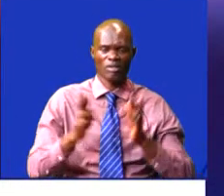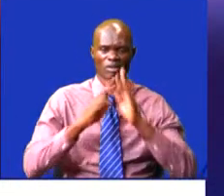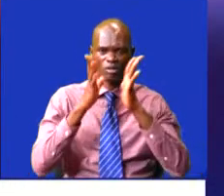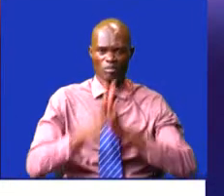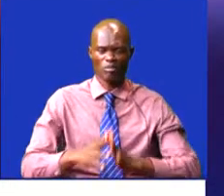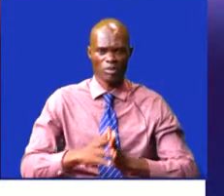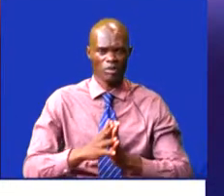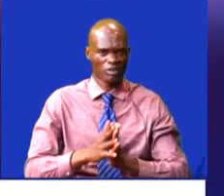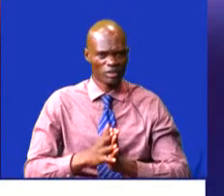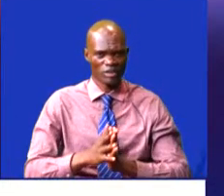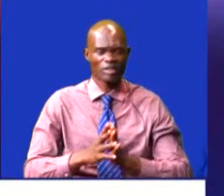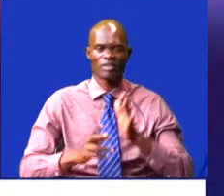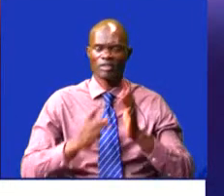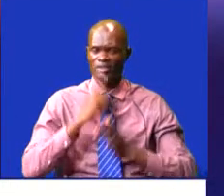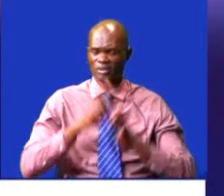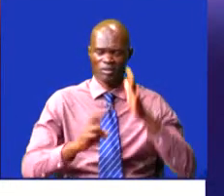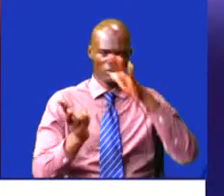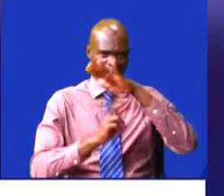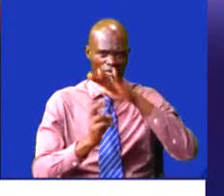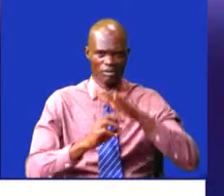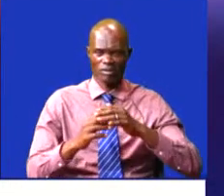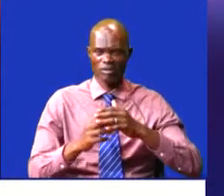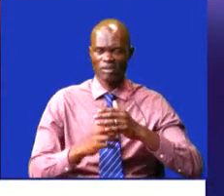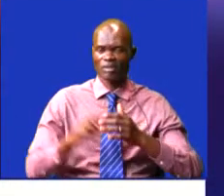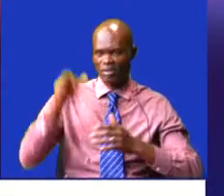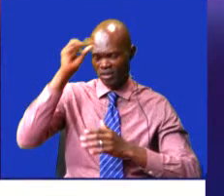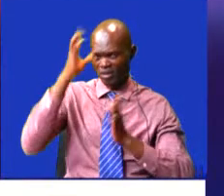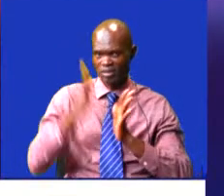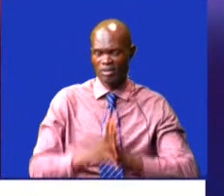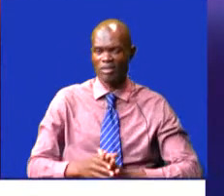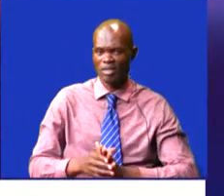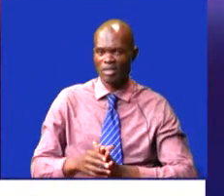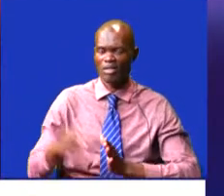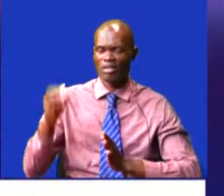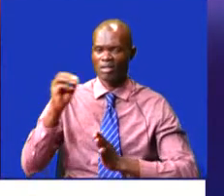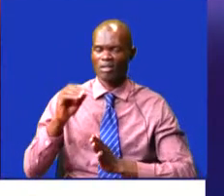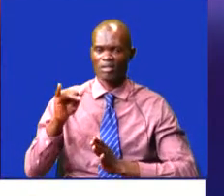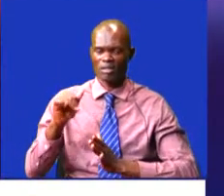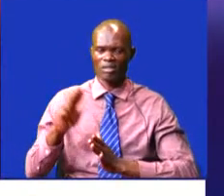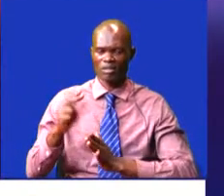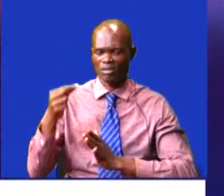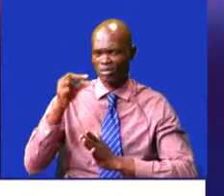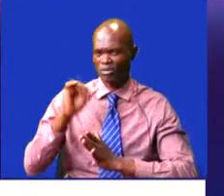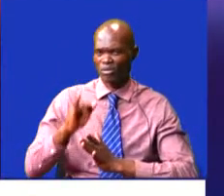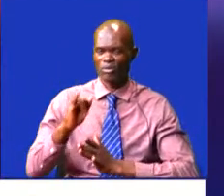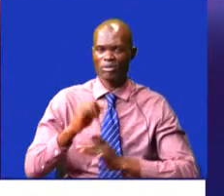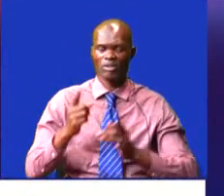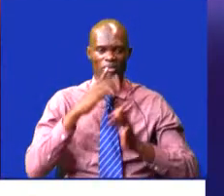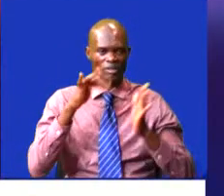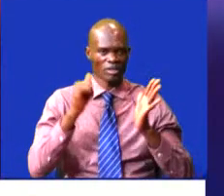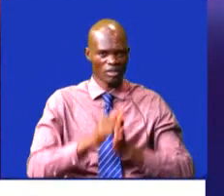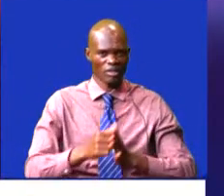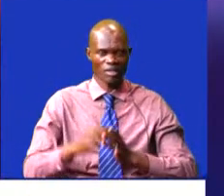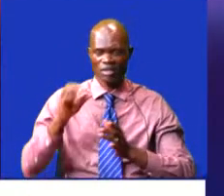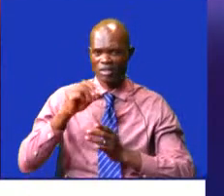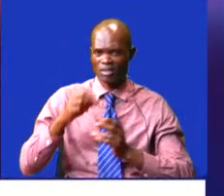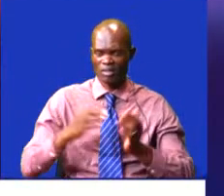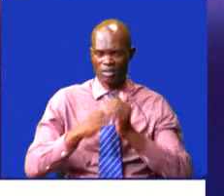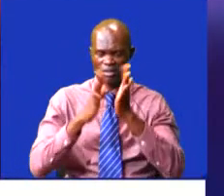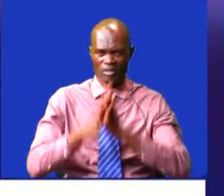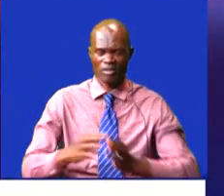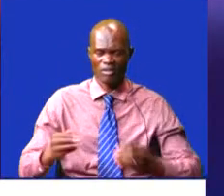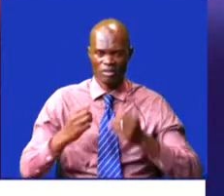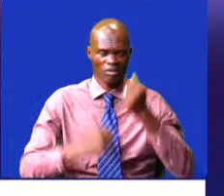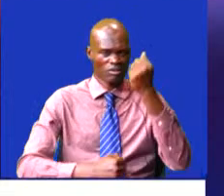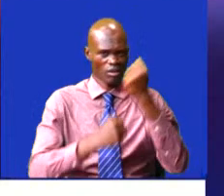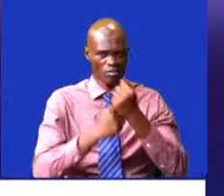to ne oyange kod jalup jatend governor e county ni no ma Migori Migosi Oyugi Magwanga. Mabende oyango ni tend county ni no koro biro chiwo konye chiwo kodhi kachiel